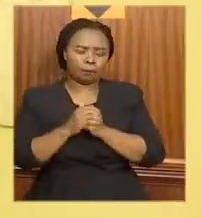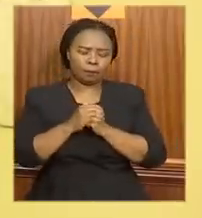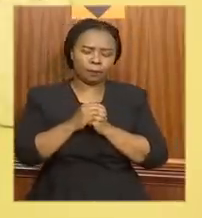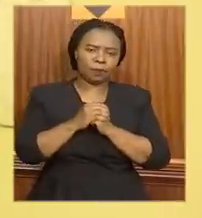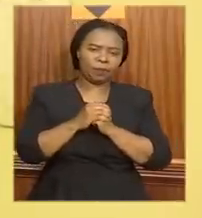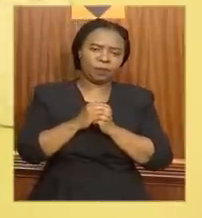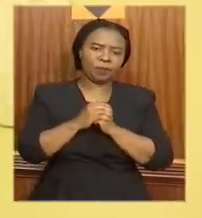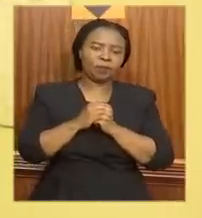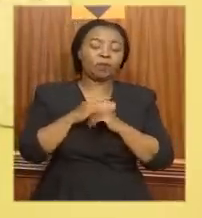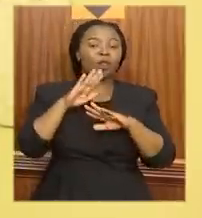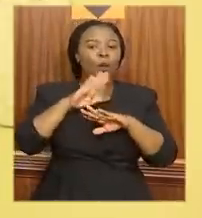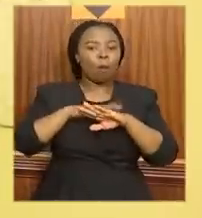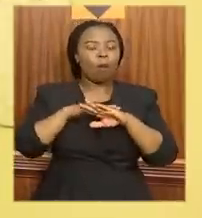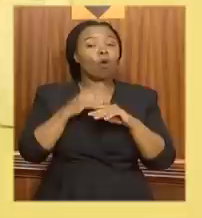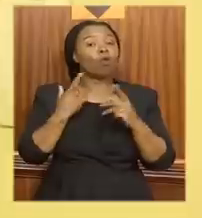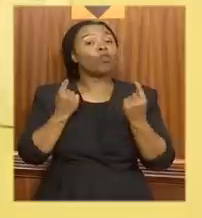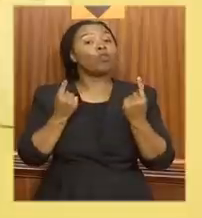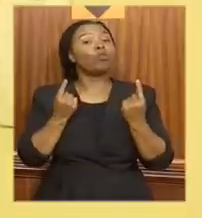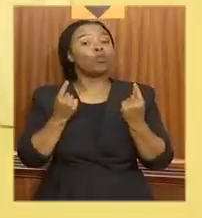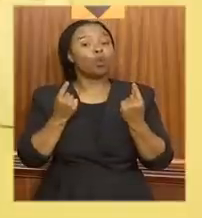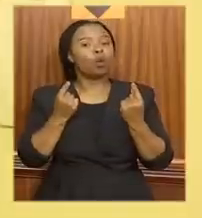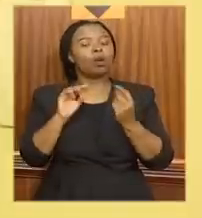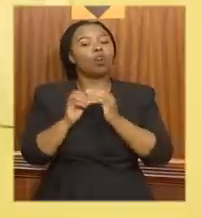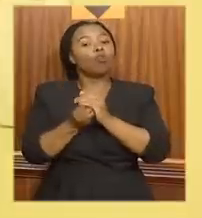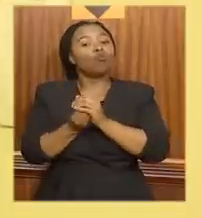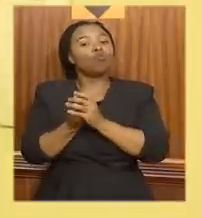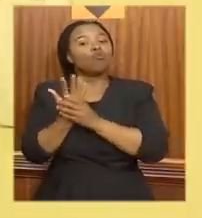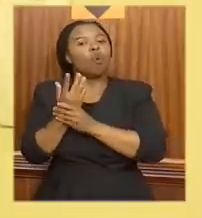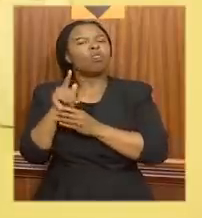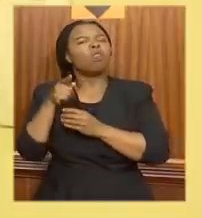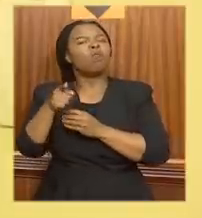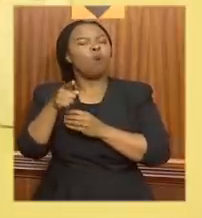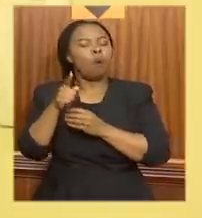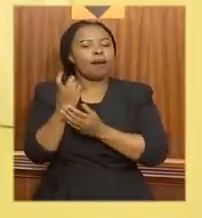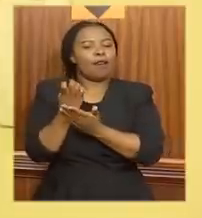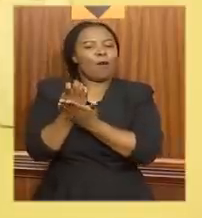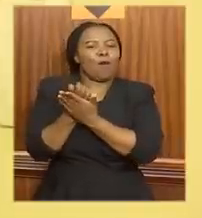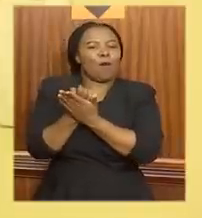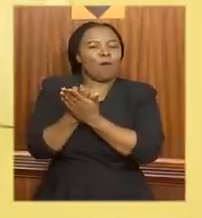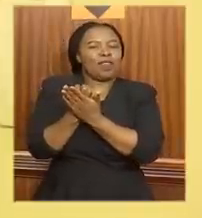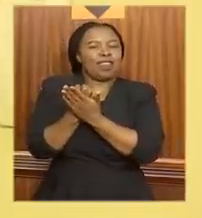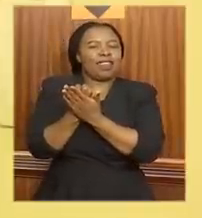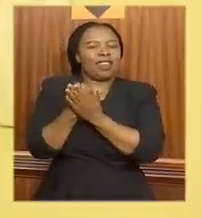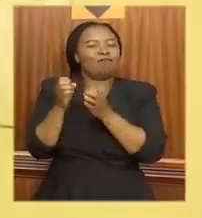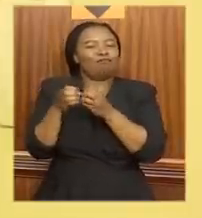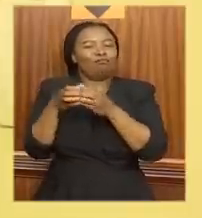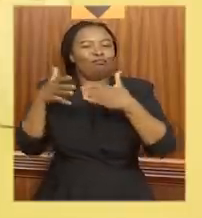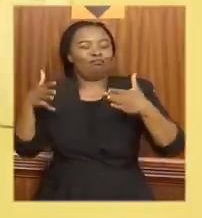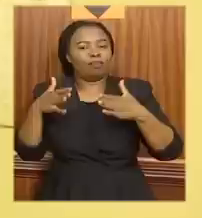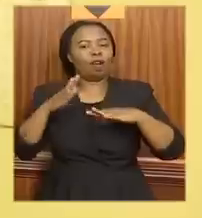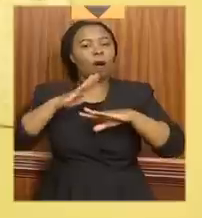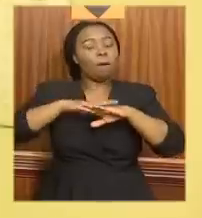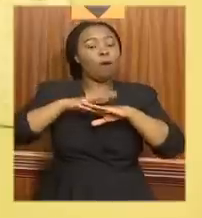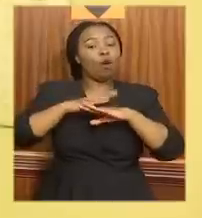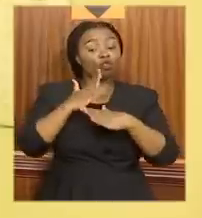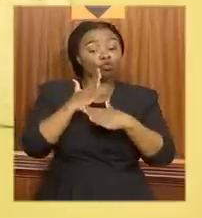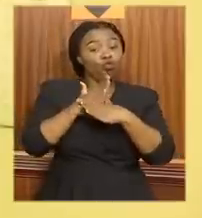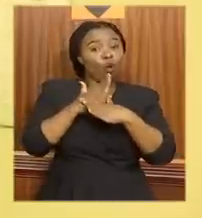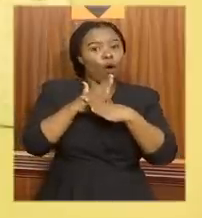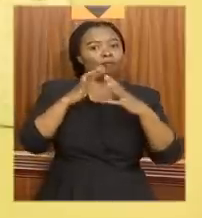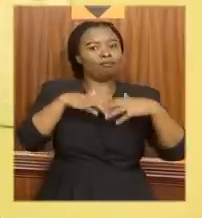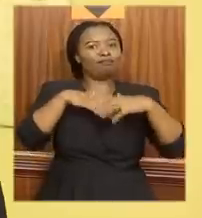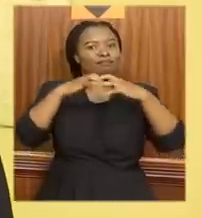conditions for growth of our economy and for job creation. More than